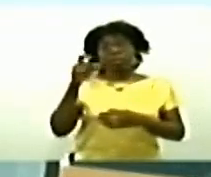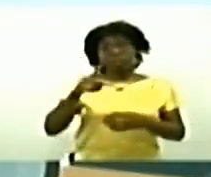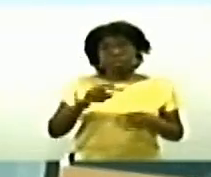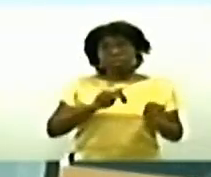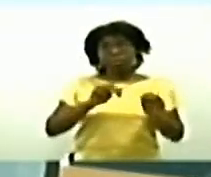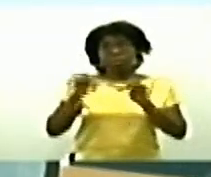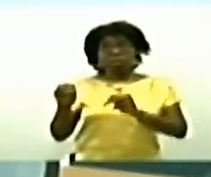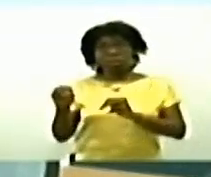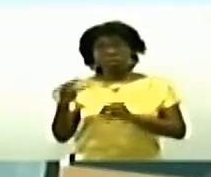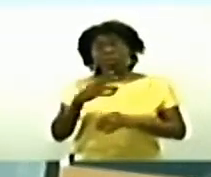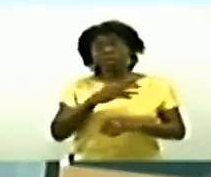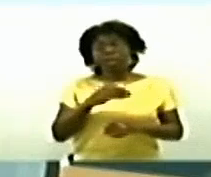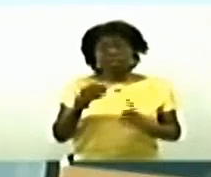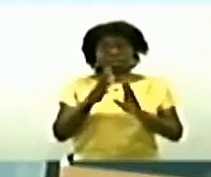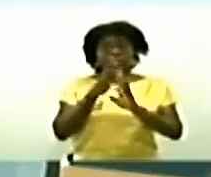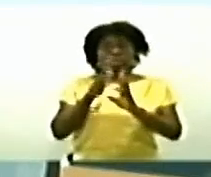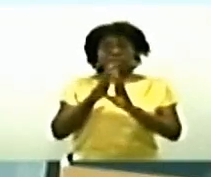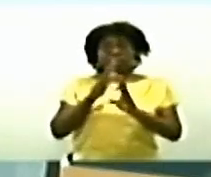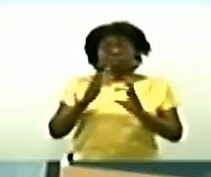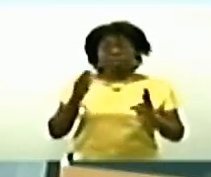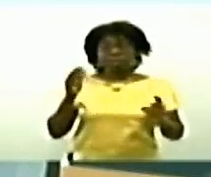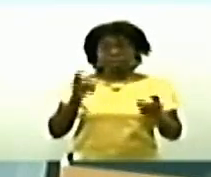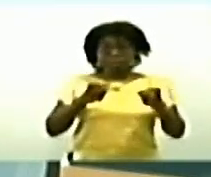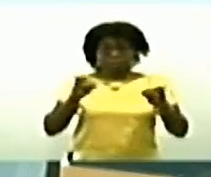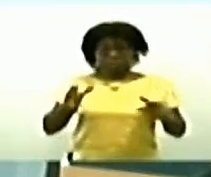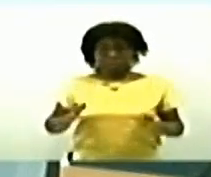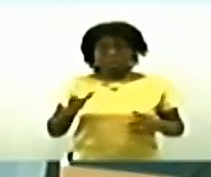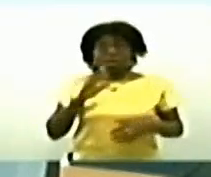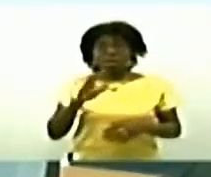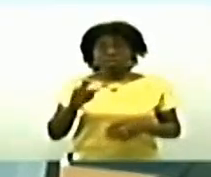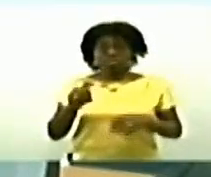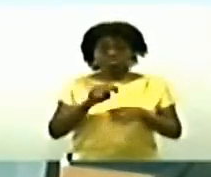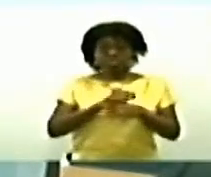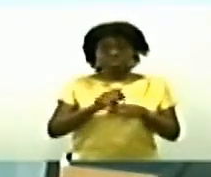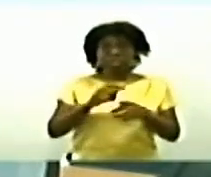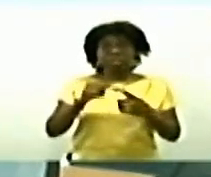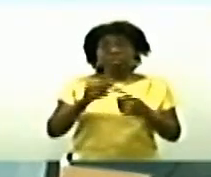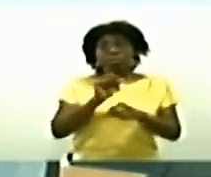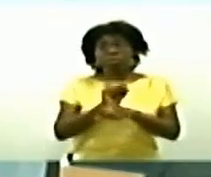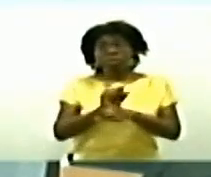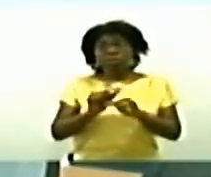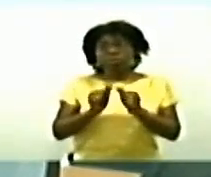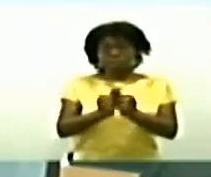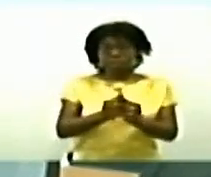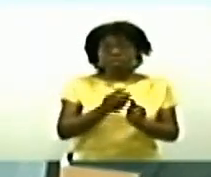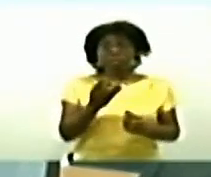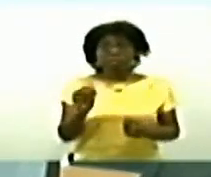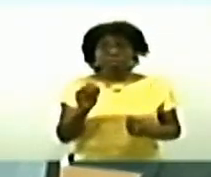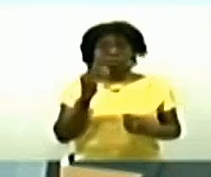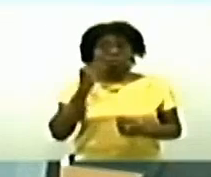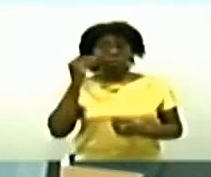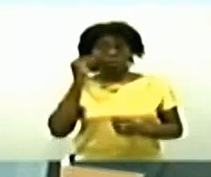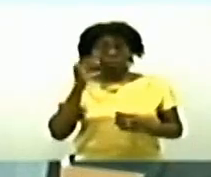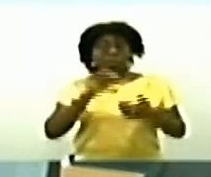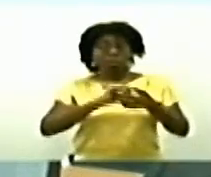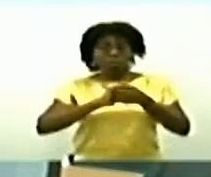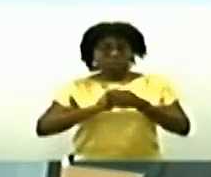warden will be, they are trained to work with those homeowners and let them